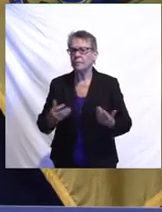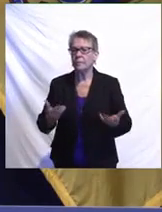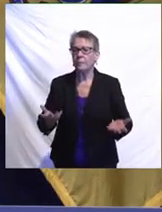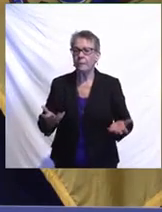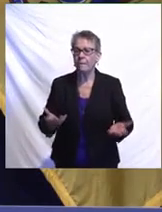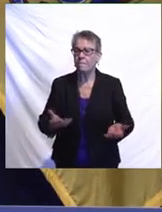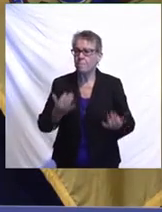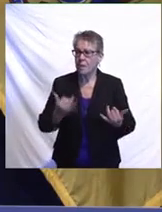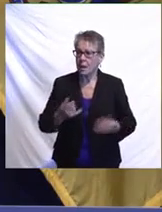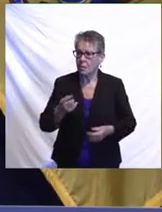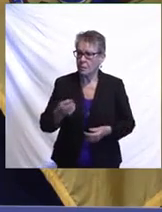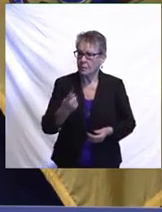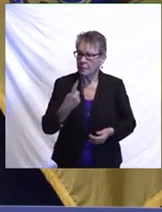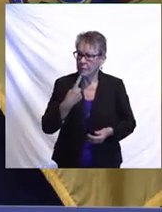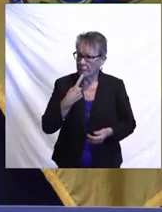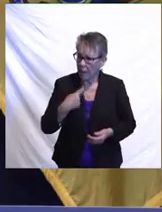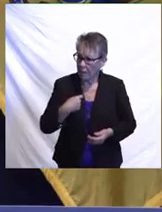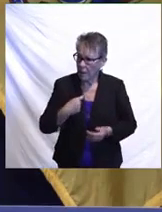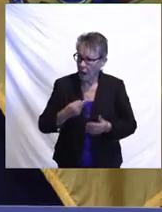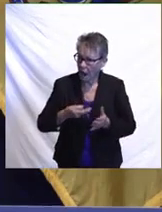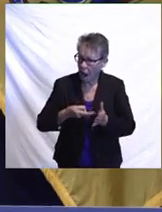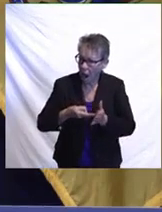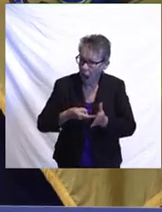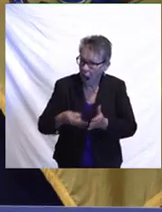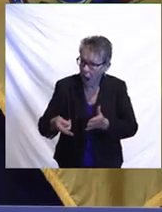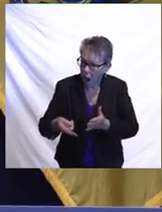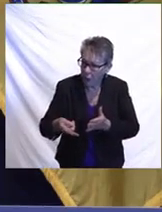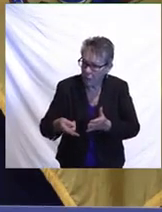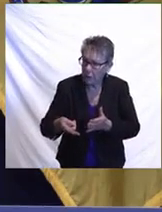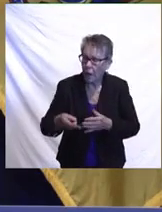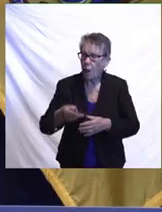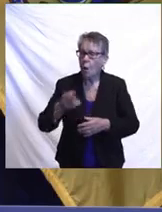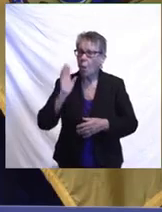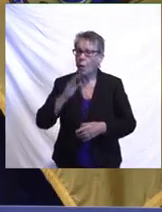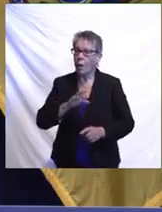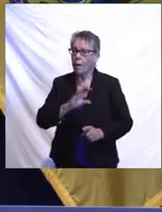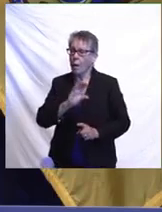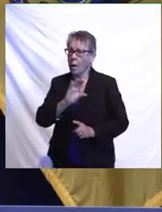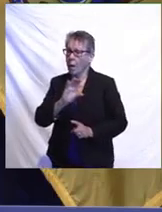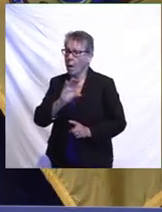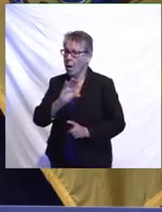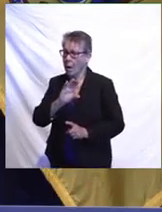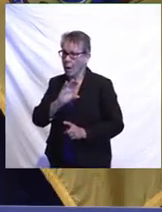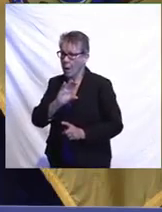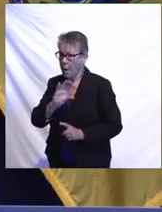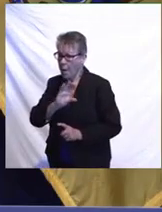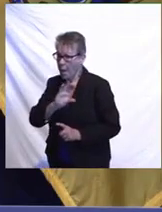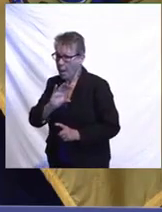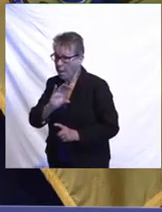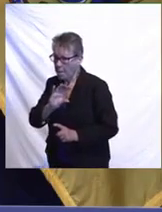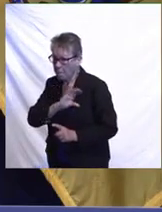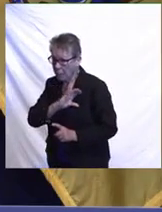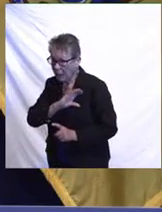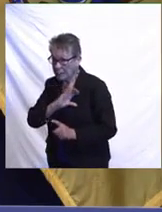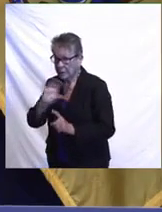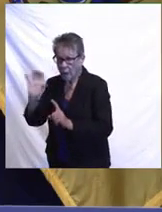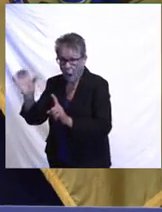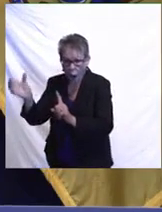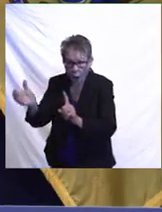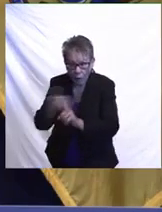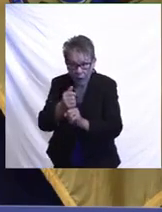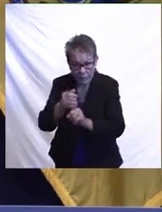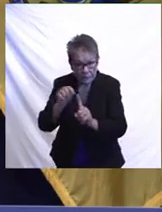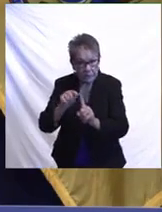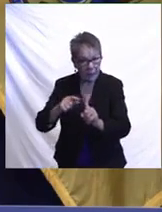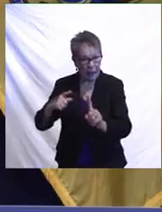out of the State House in handcuffs if they refuse to test or and they're not vaccinated? Let's go